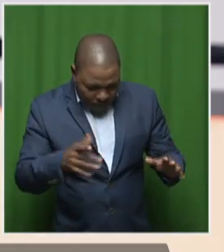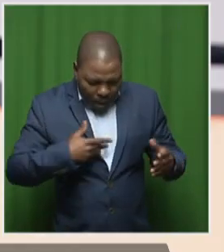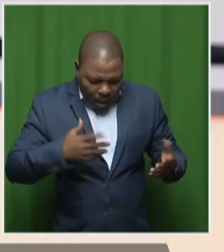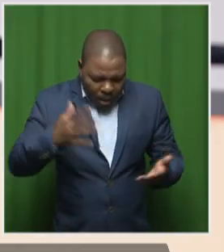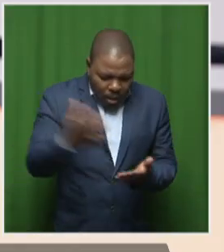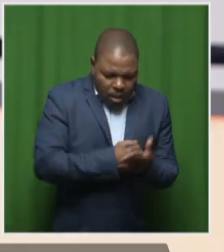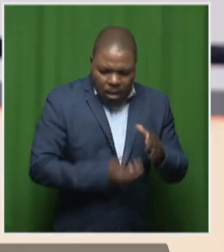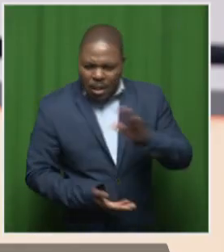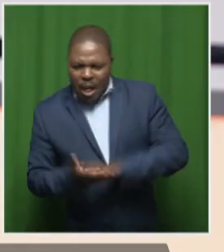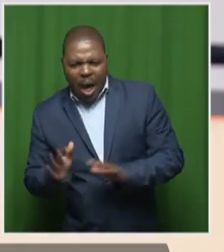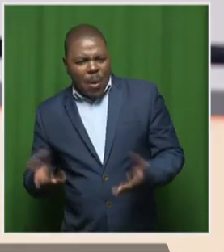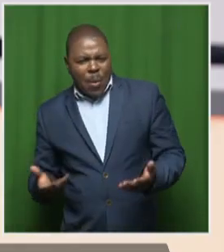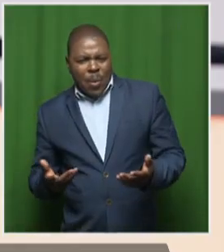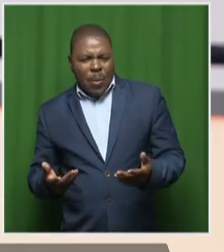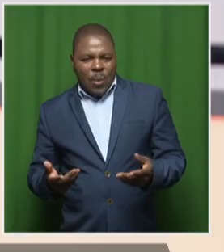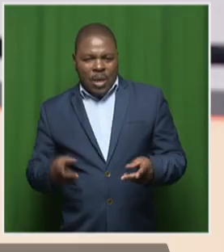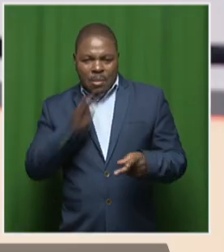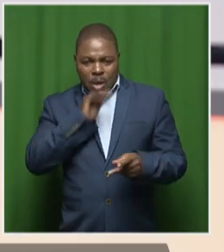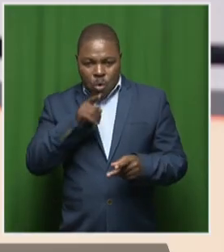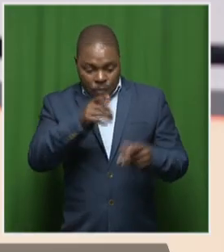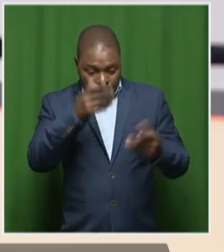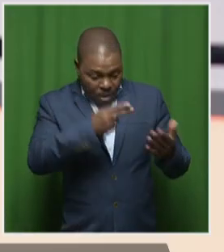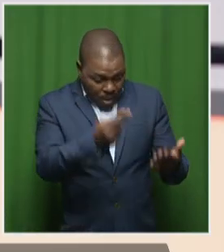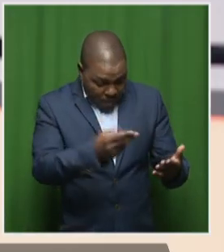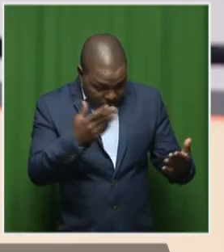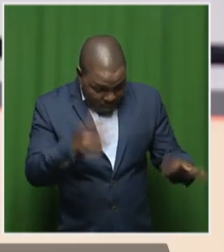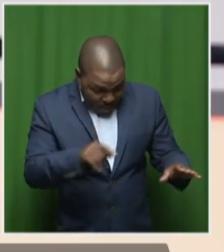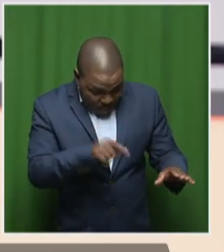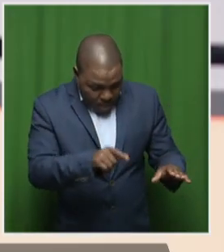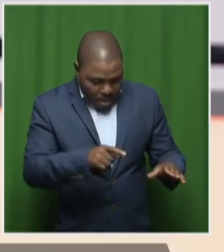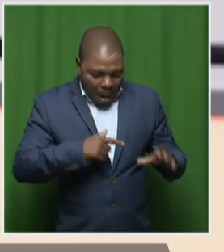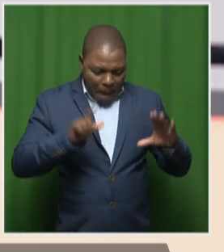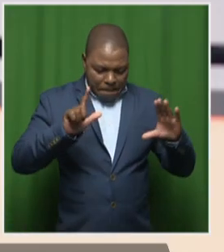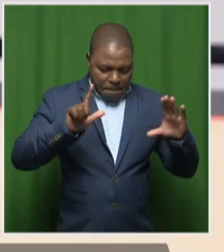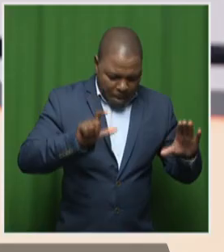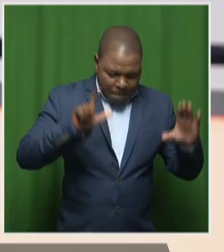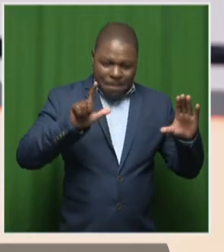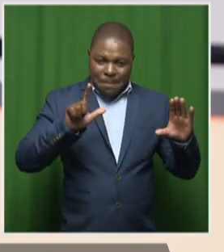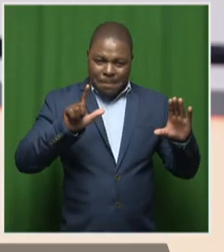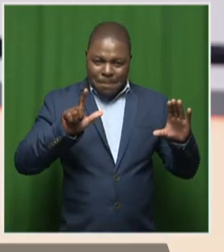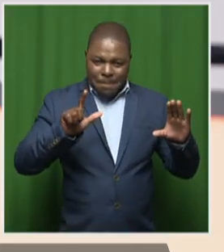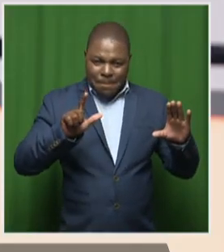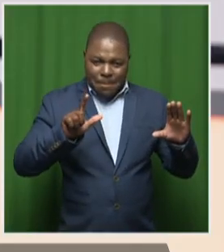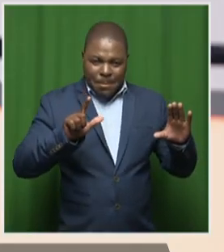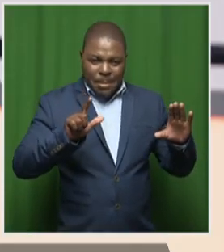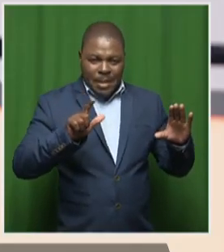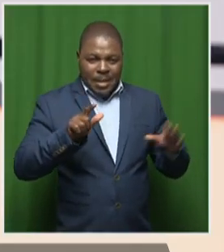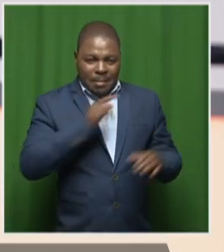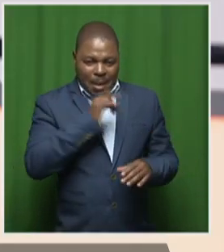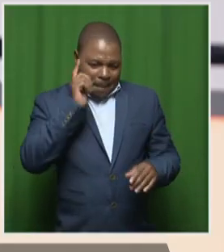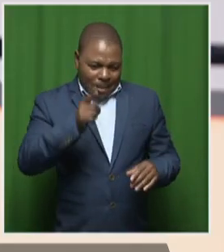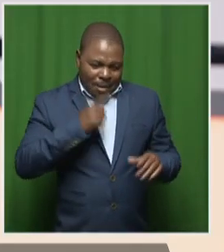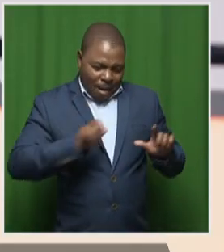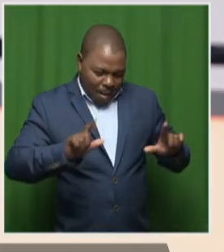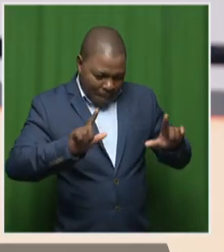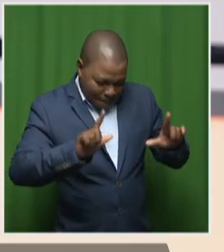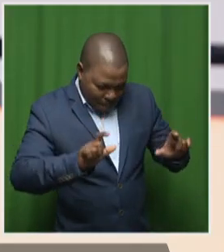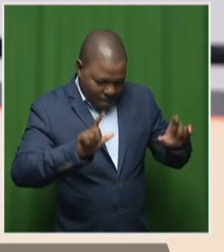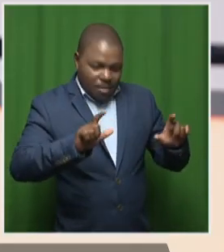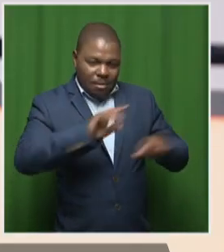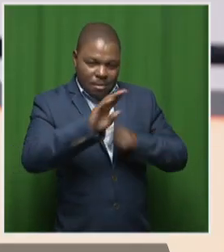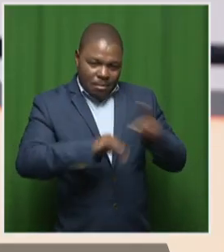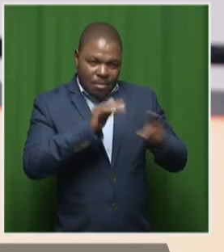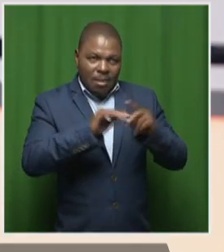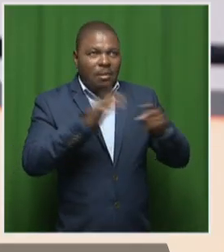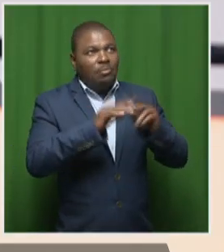of photography and your art? The fact that the only way to take your art with me is to take a picture and then put it on the